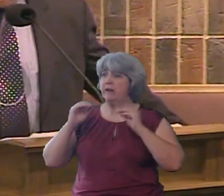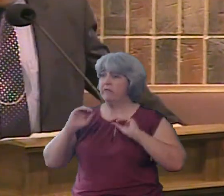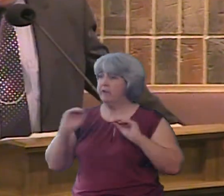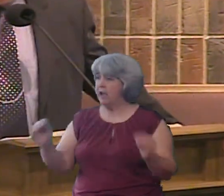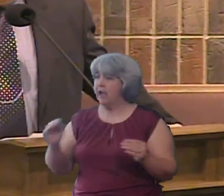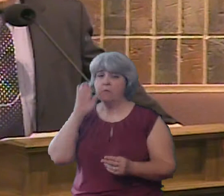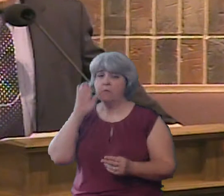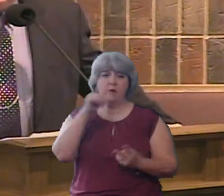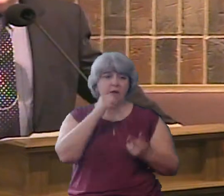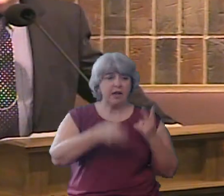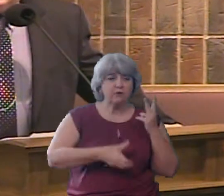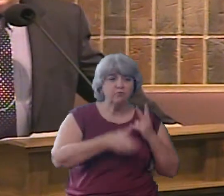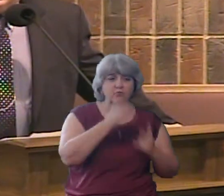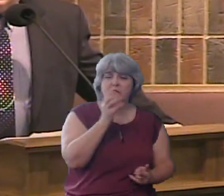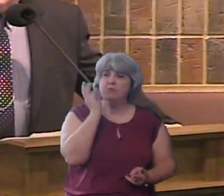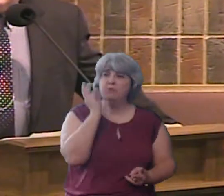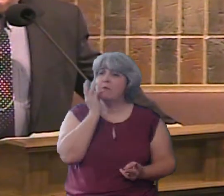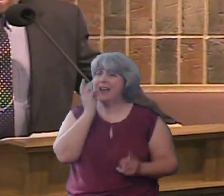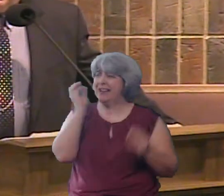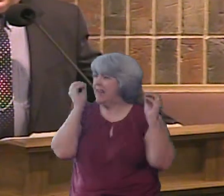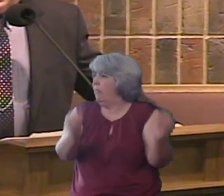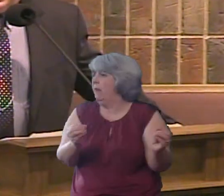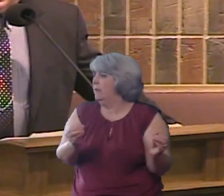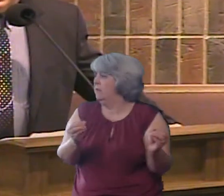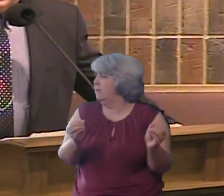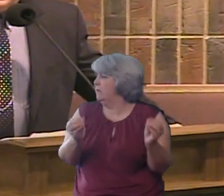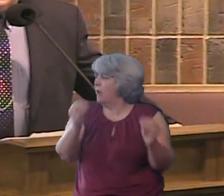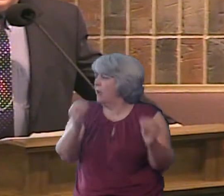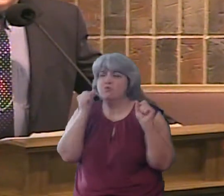no strong drink ever.